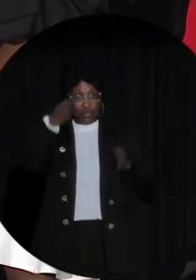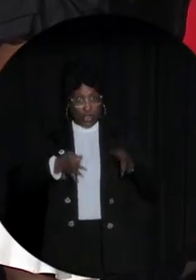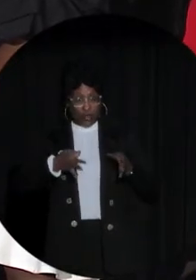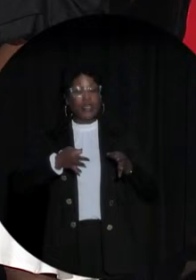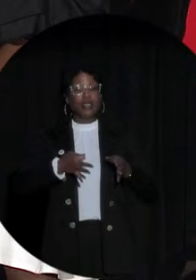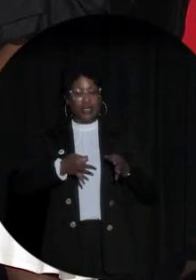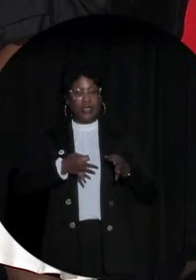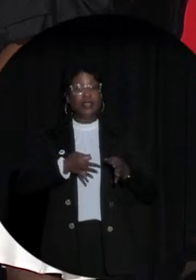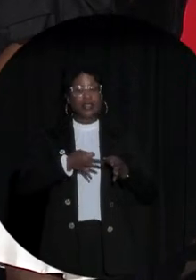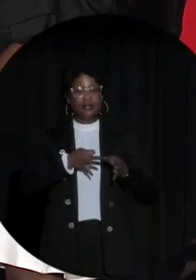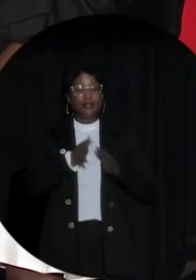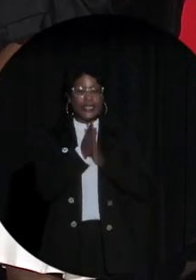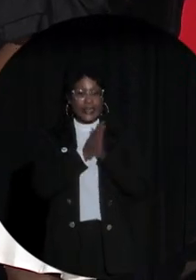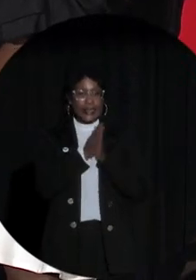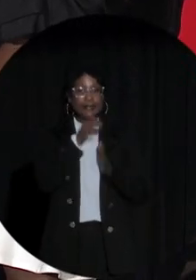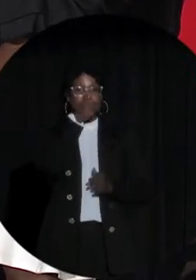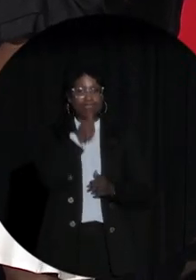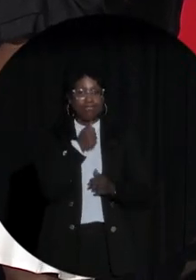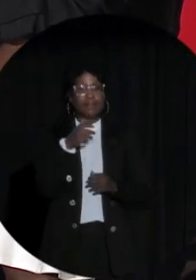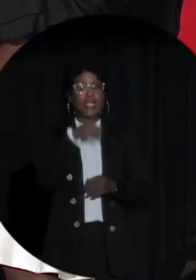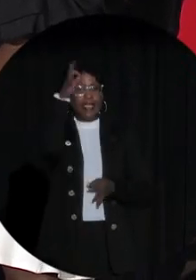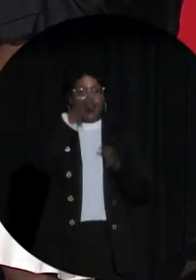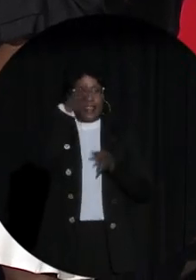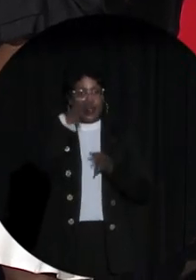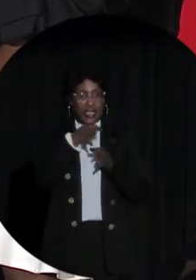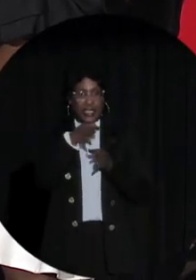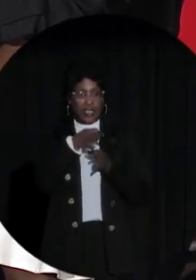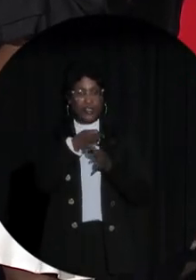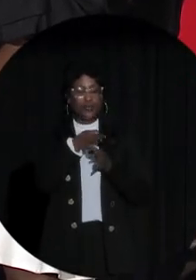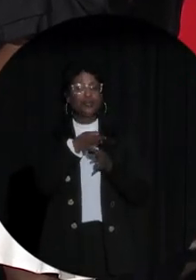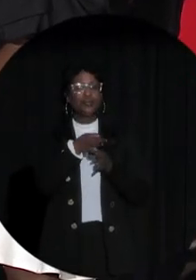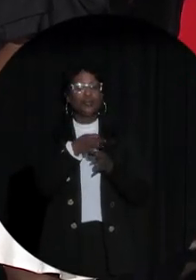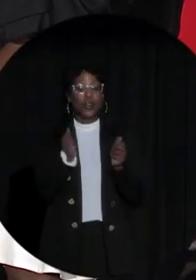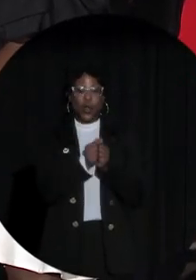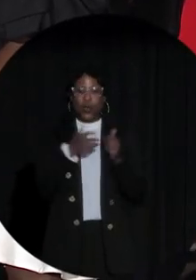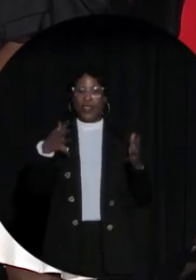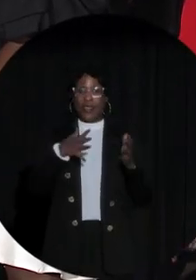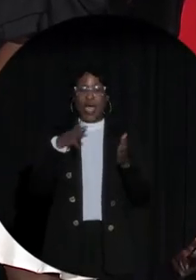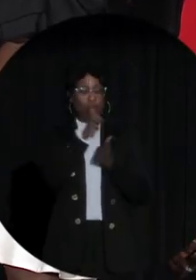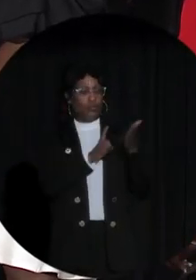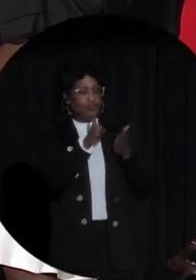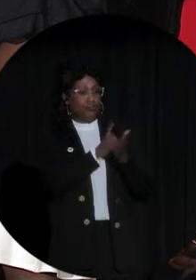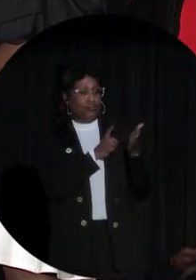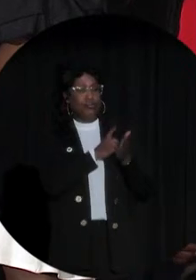diligently and faithfully, without partiality or prejudice,